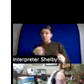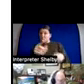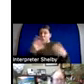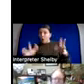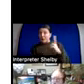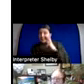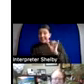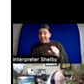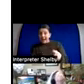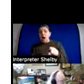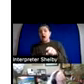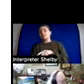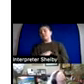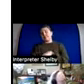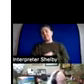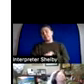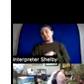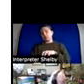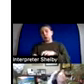that's the cookie monster down there